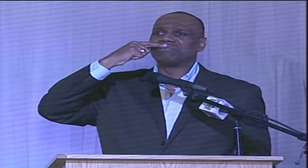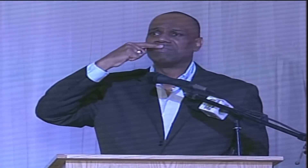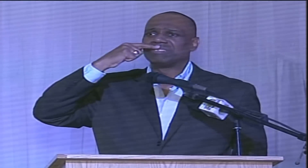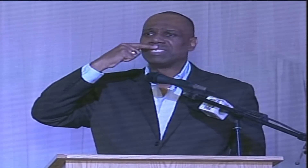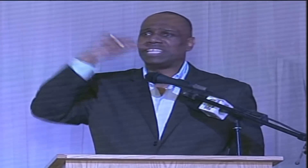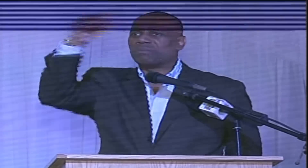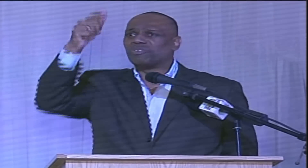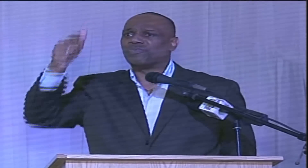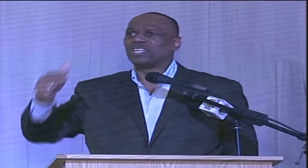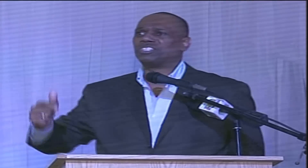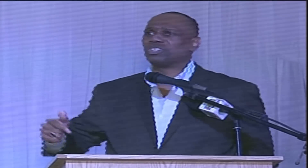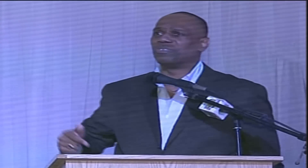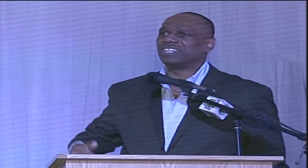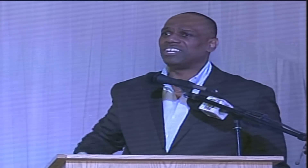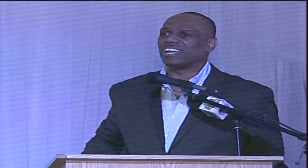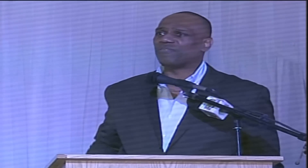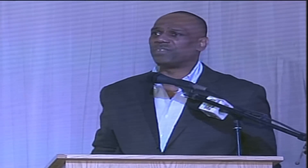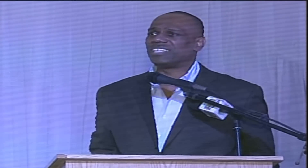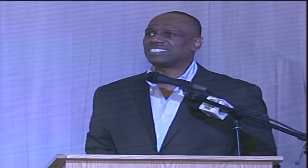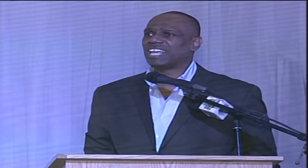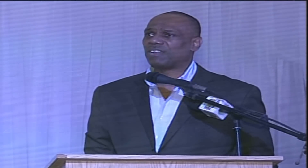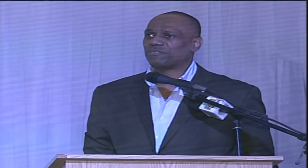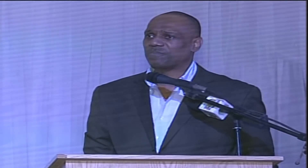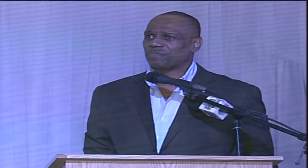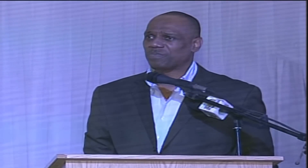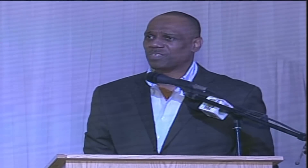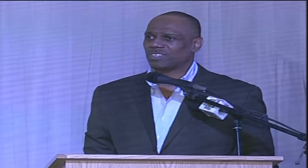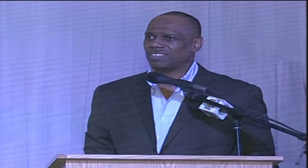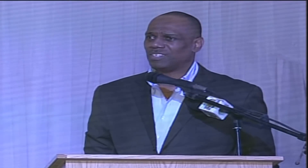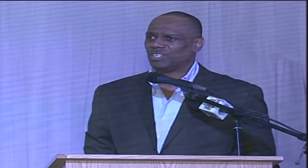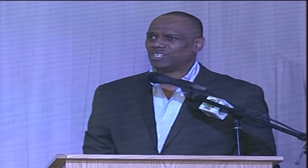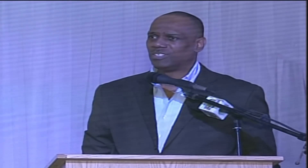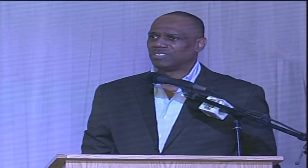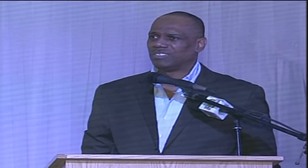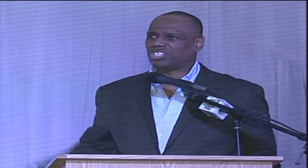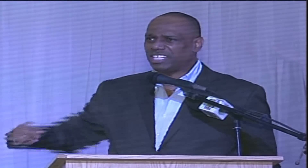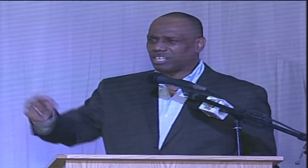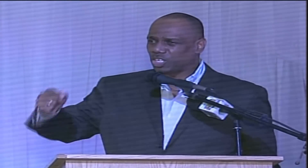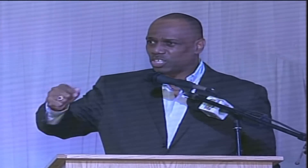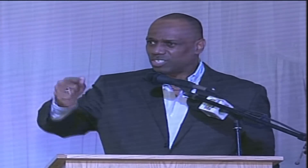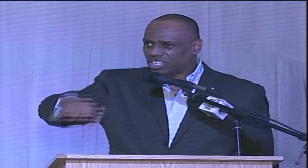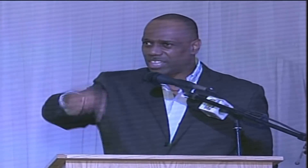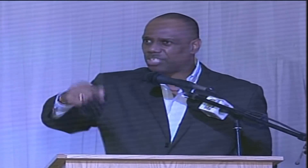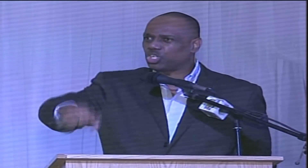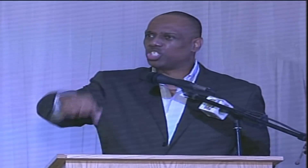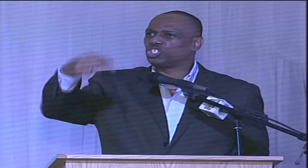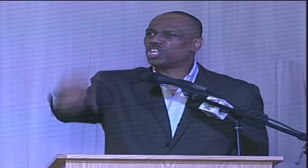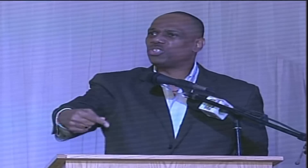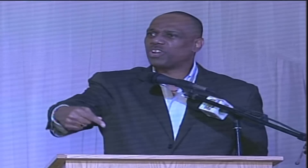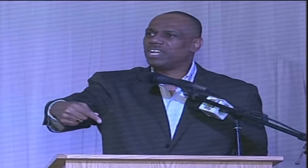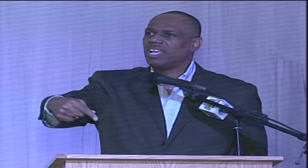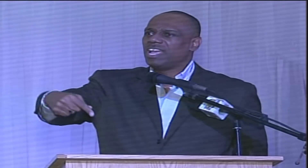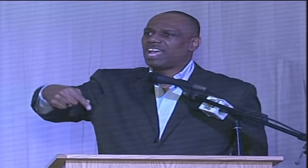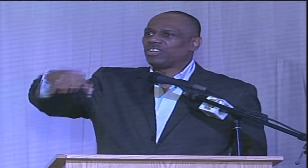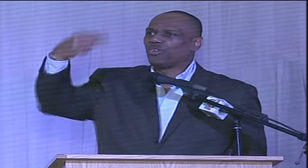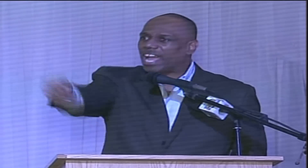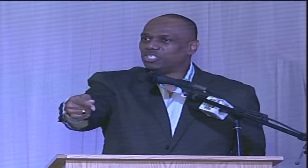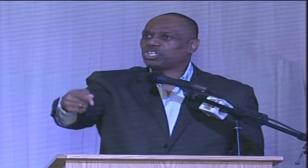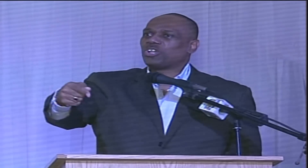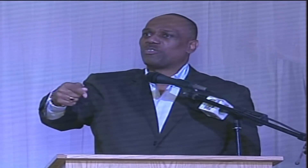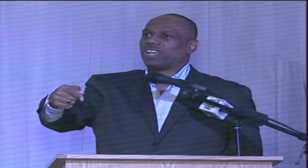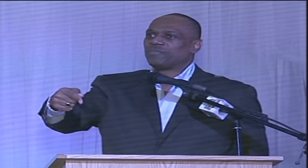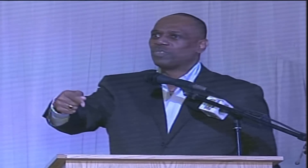education. Get more for your children than you got for yourself. See that your children